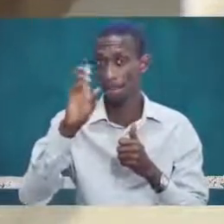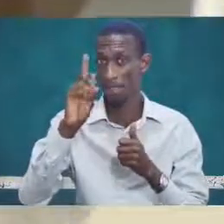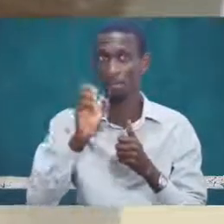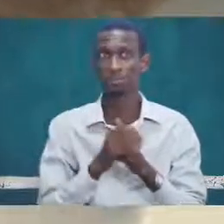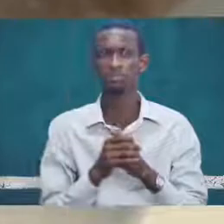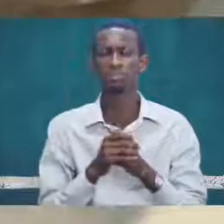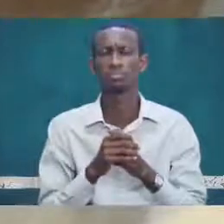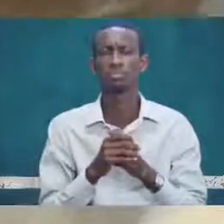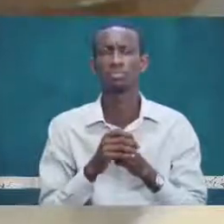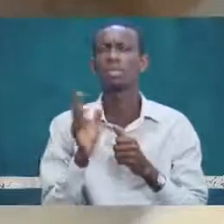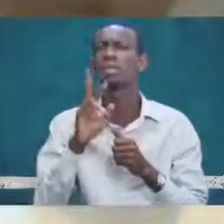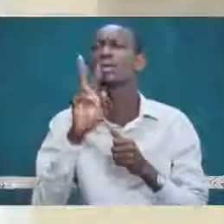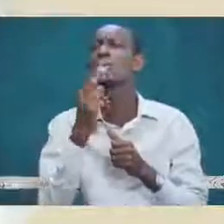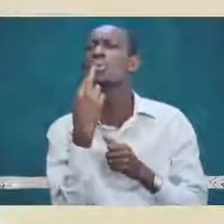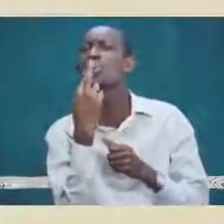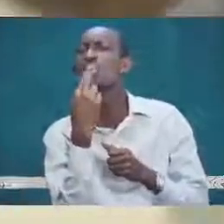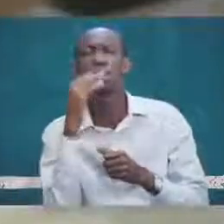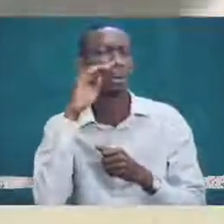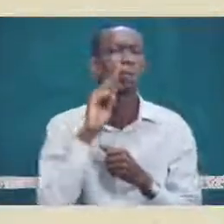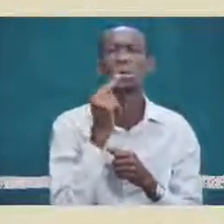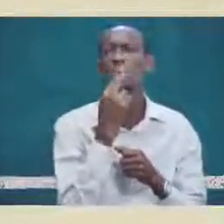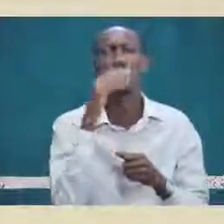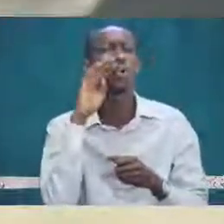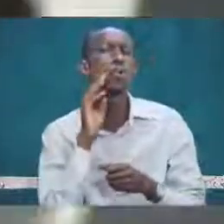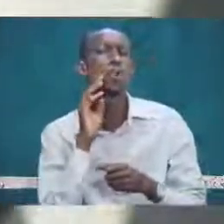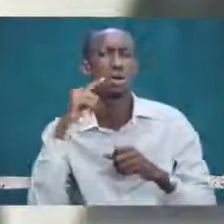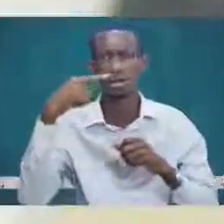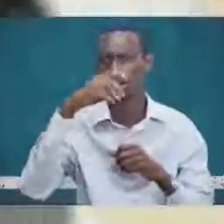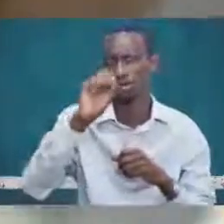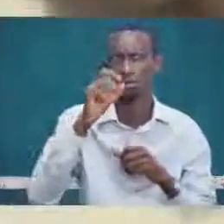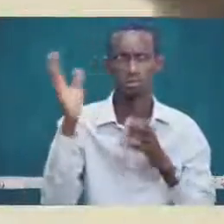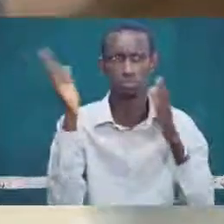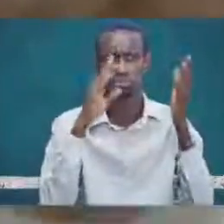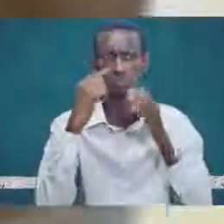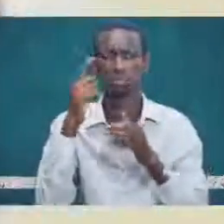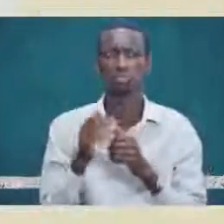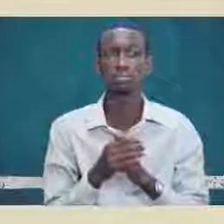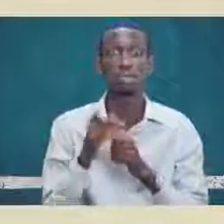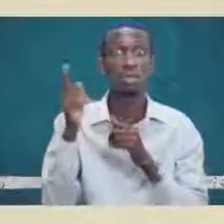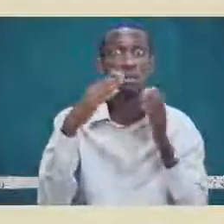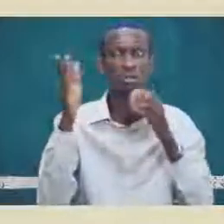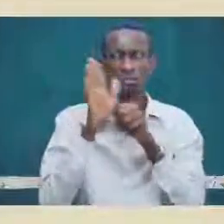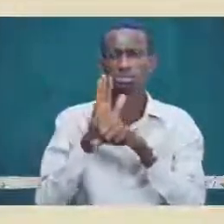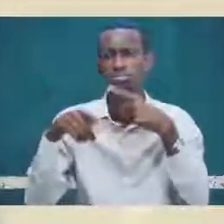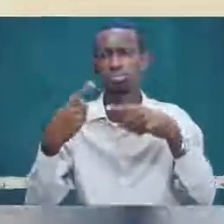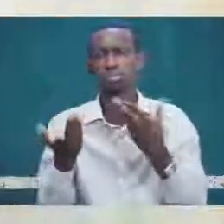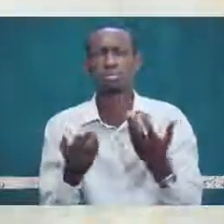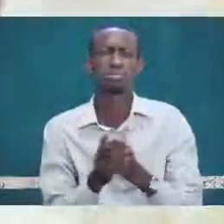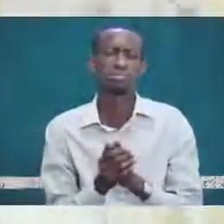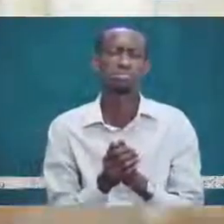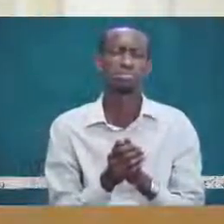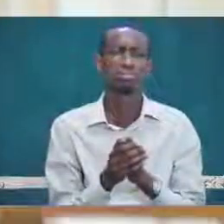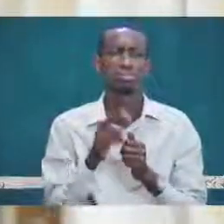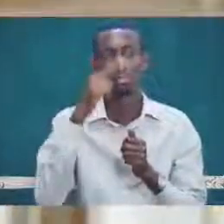which is nitrogen dioxide. So this gas, we are not going to produce a lot of this because it is